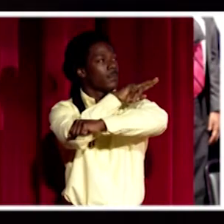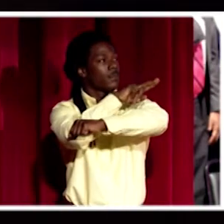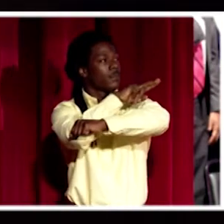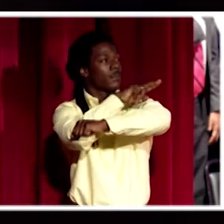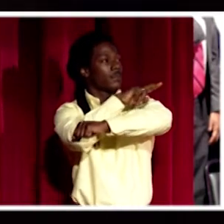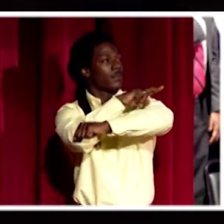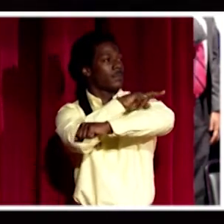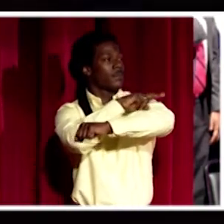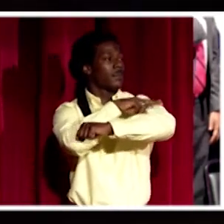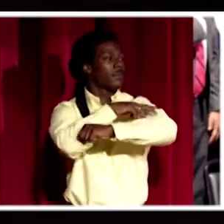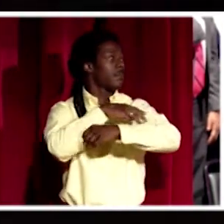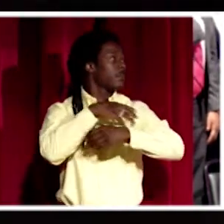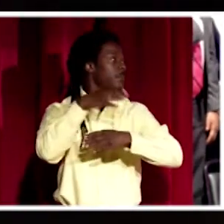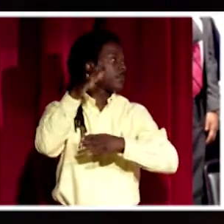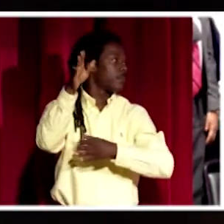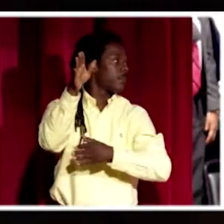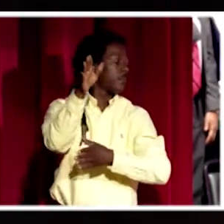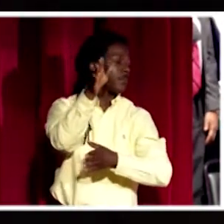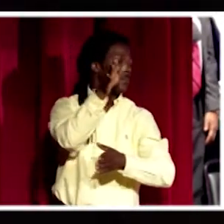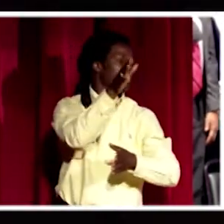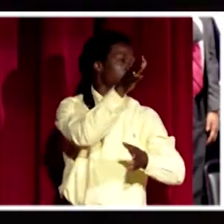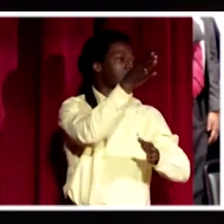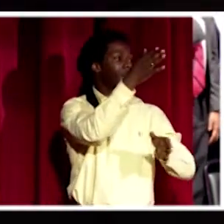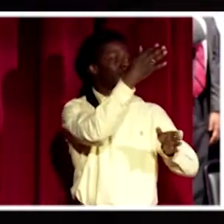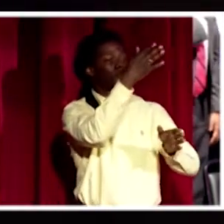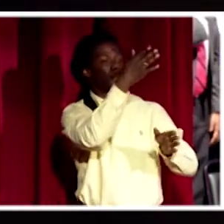watched were so